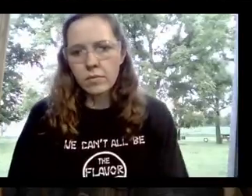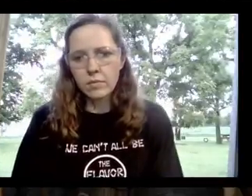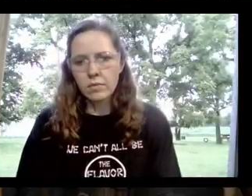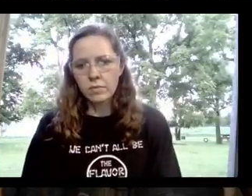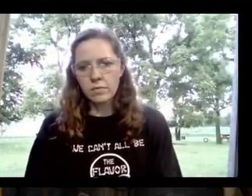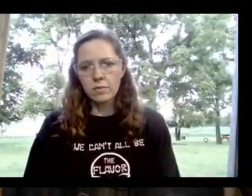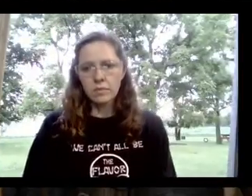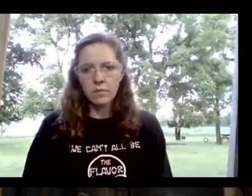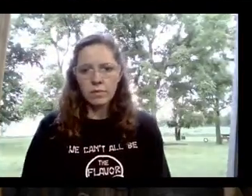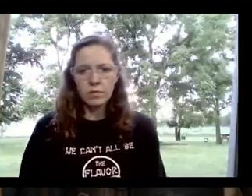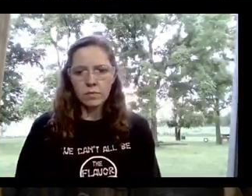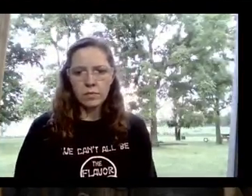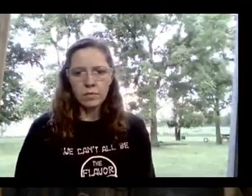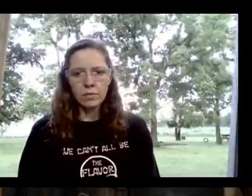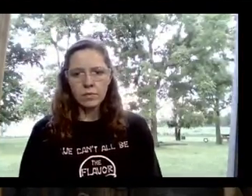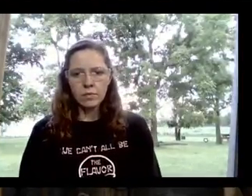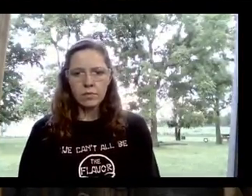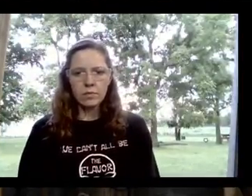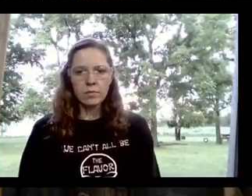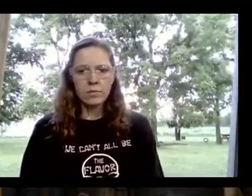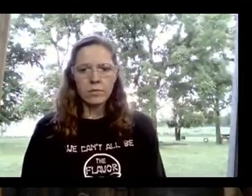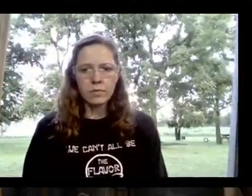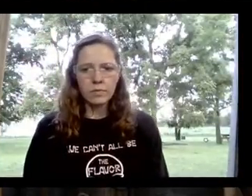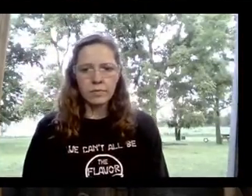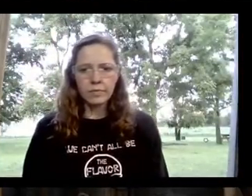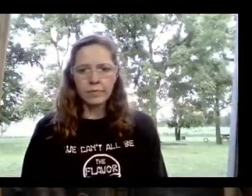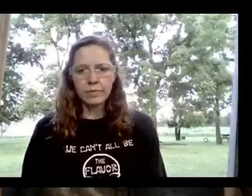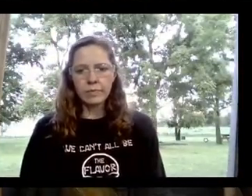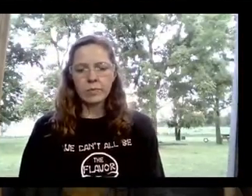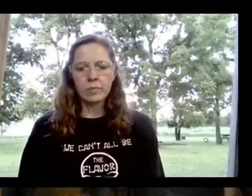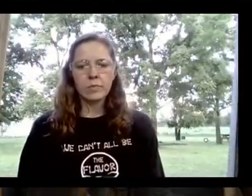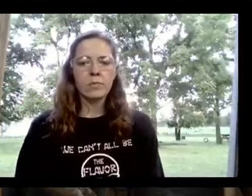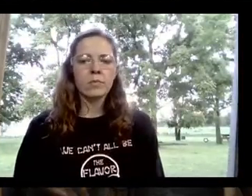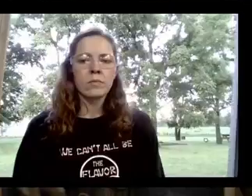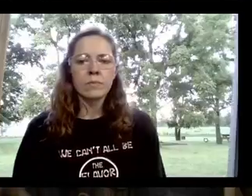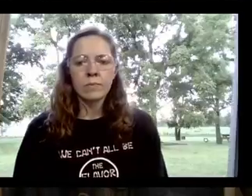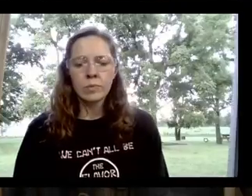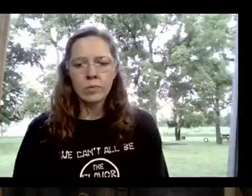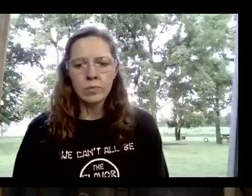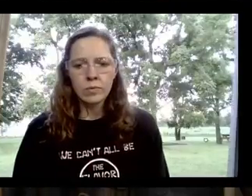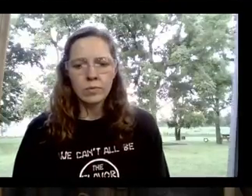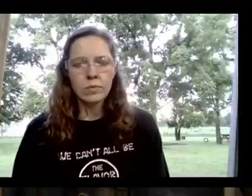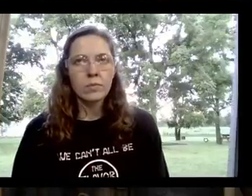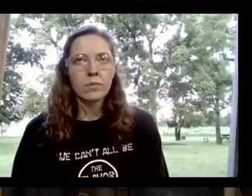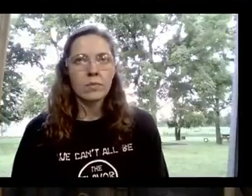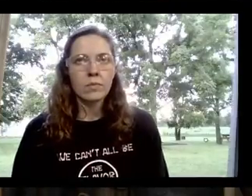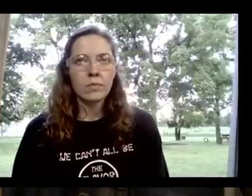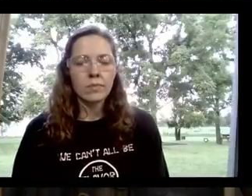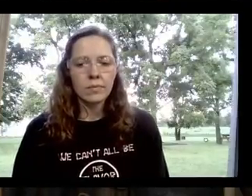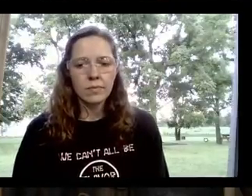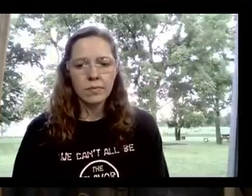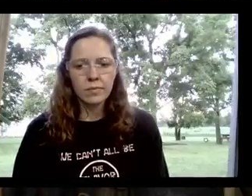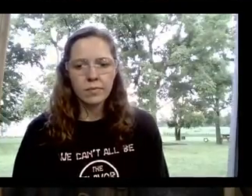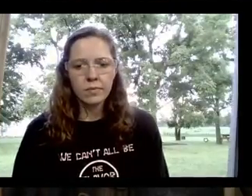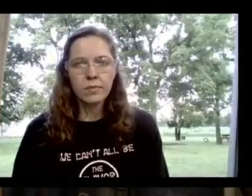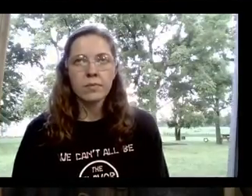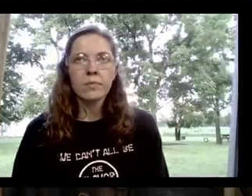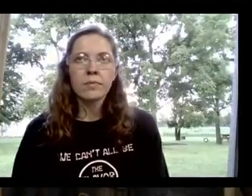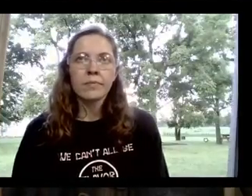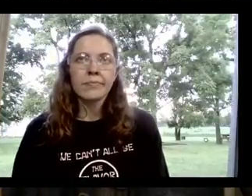If they are just a standard H, I believe, I could be wrong on this, somebody can correct me in the comment